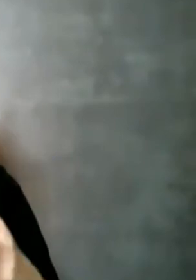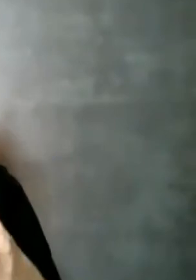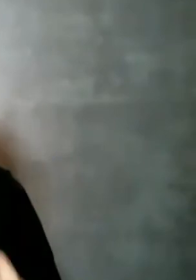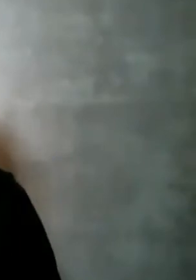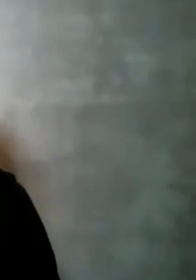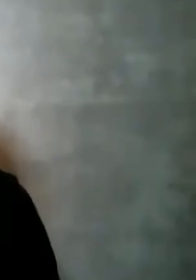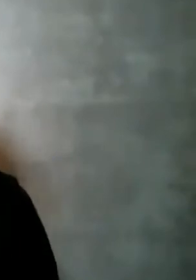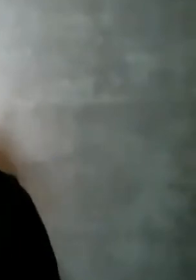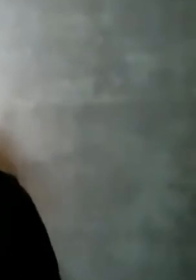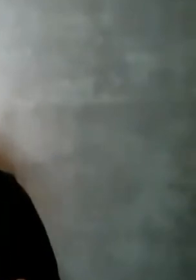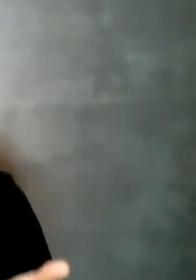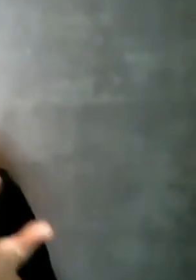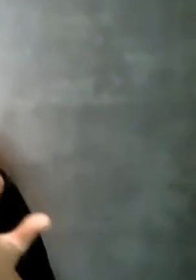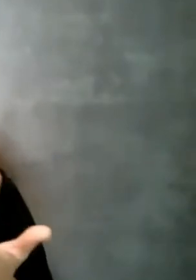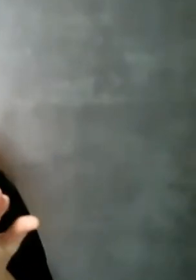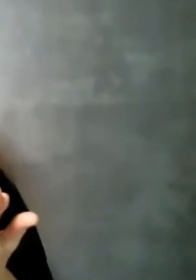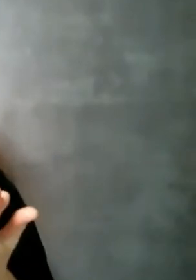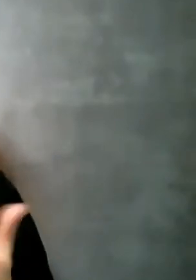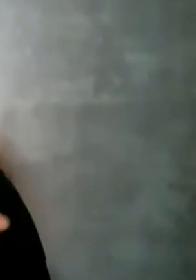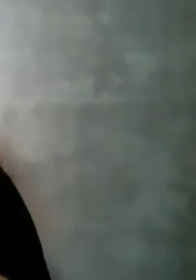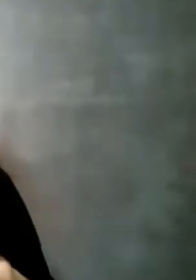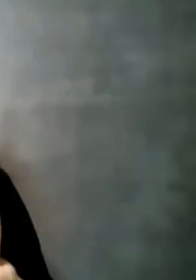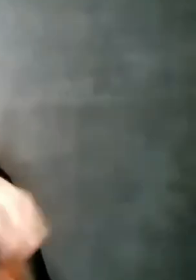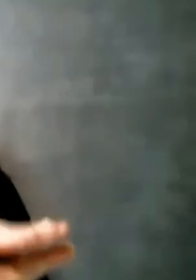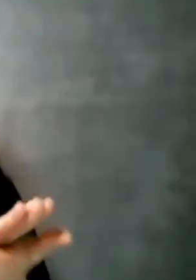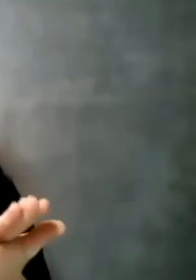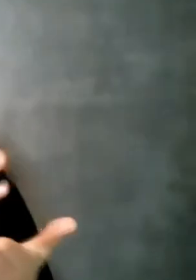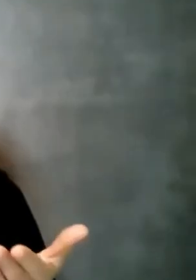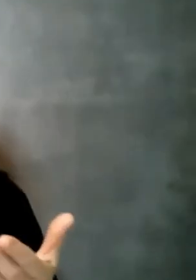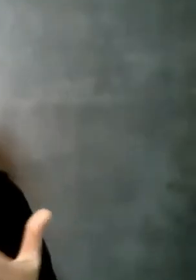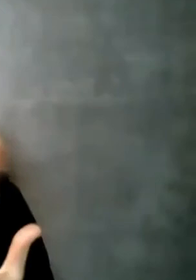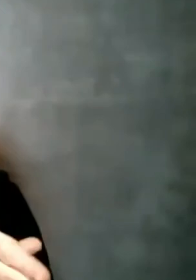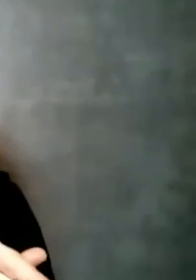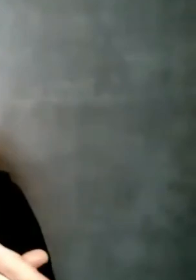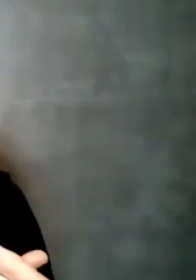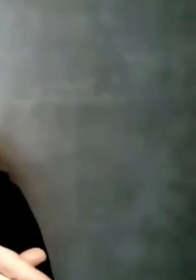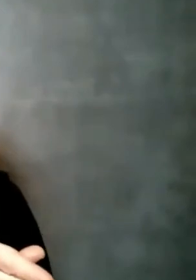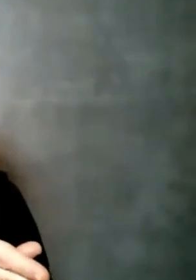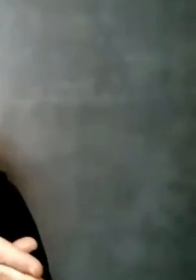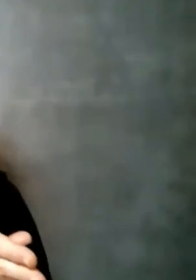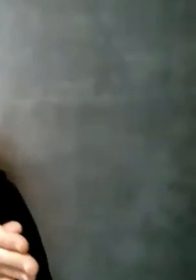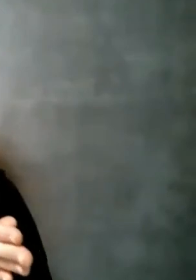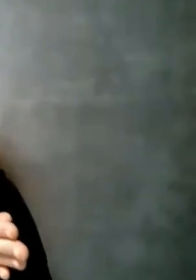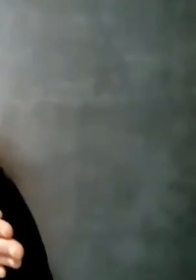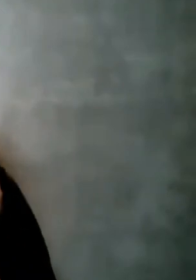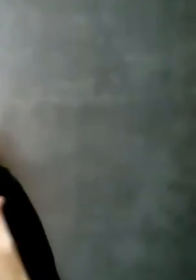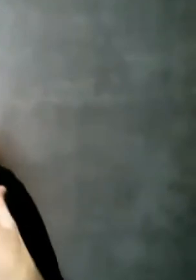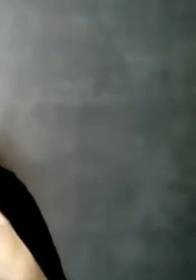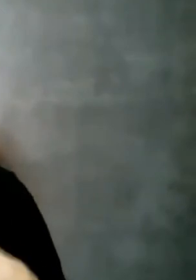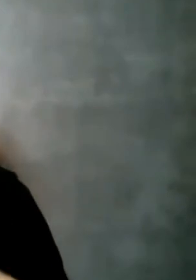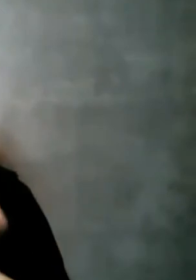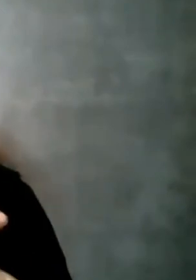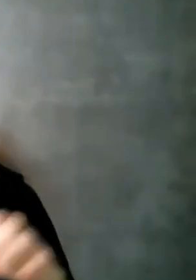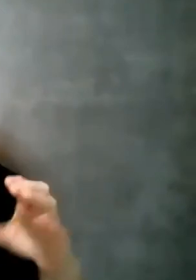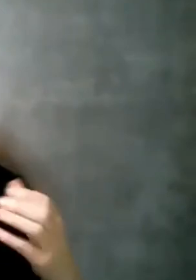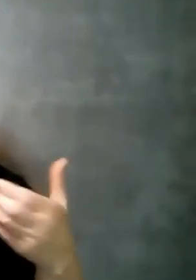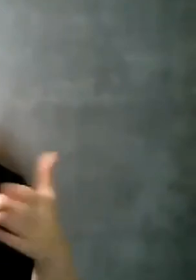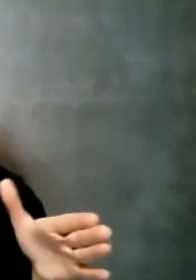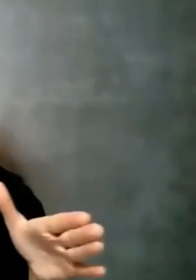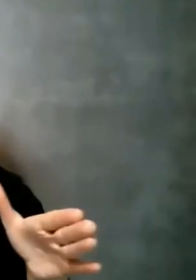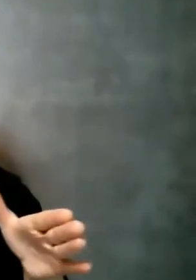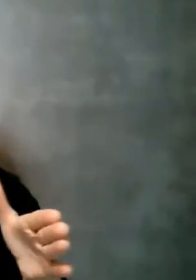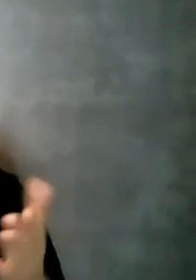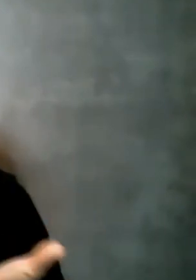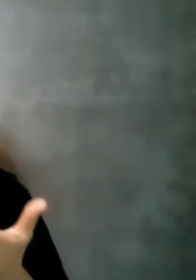it's the school, and within the school, there's intervention, there's assignment of classrooms to treatment and